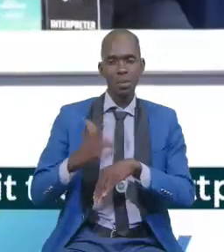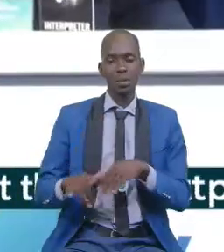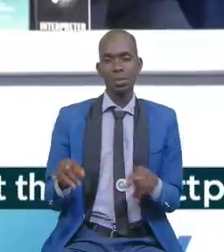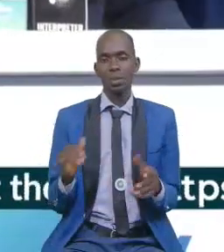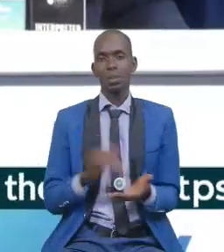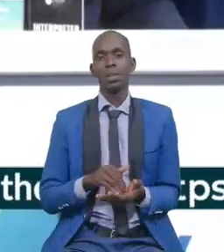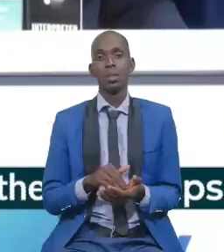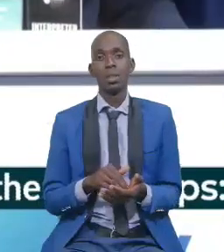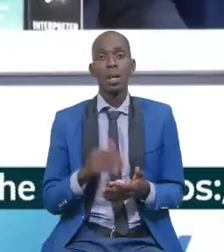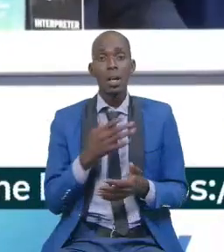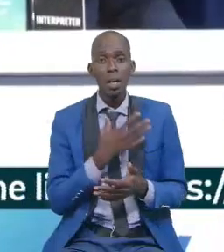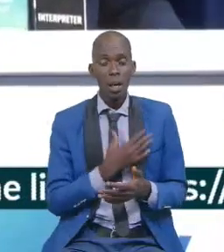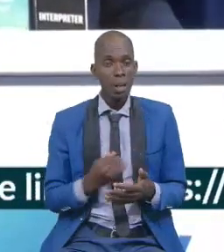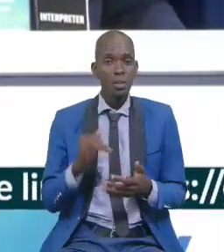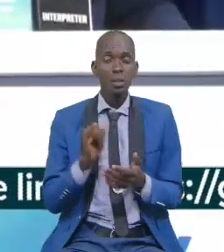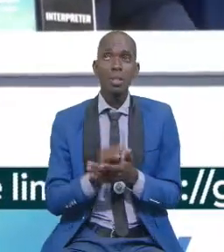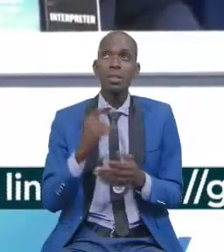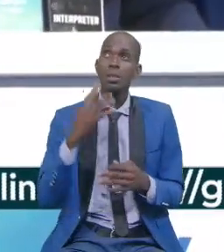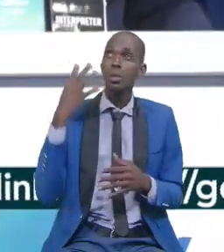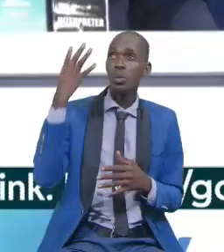and that glorious visitation from